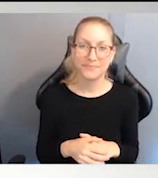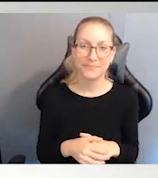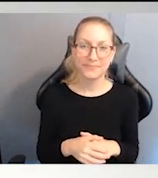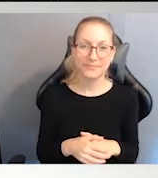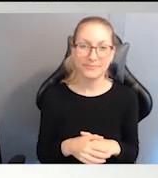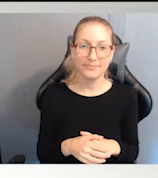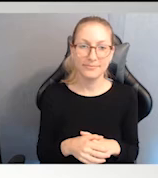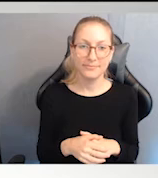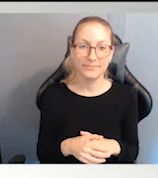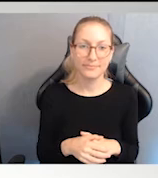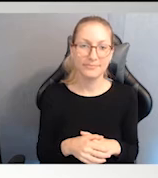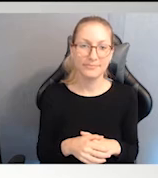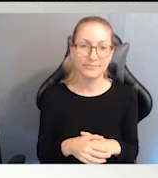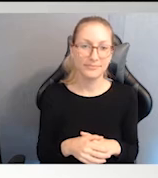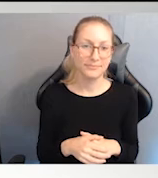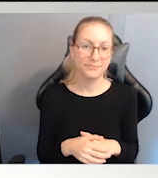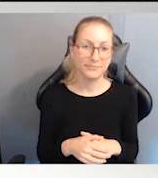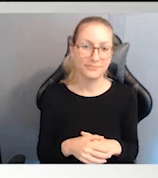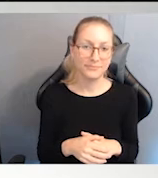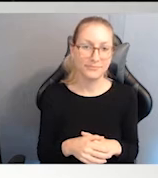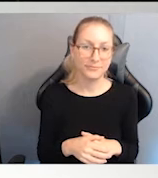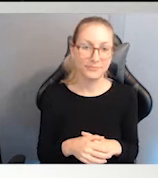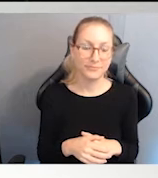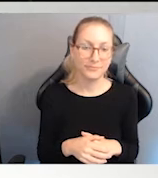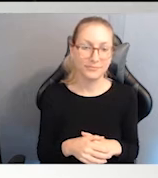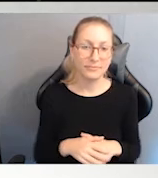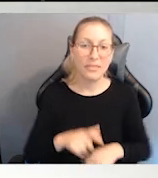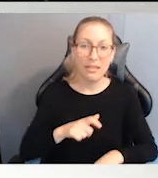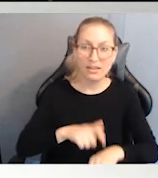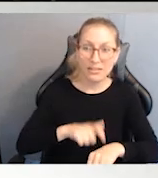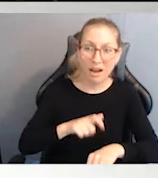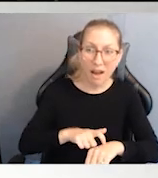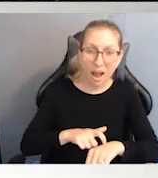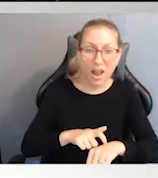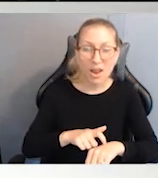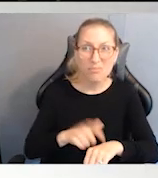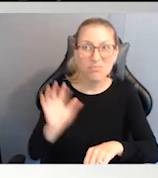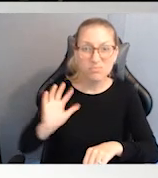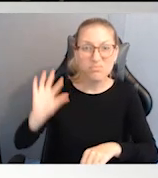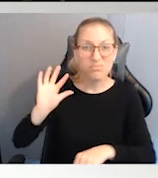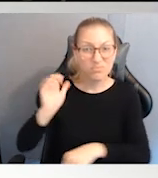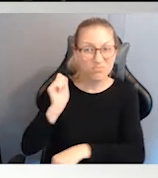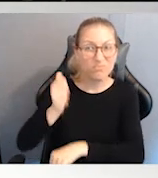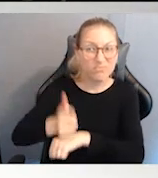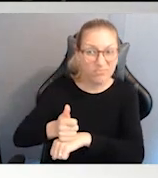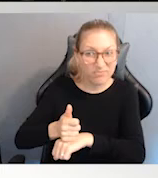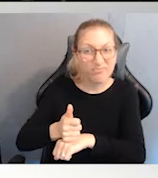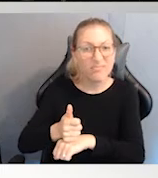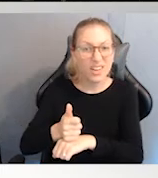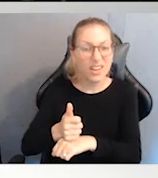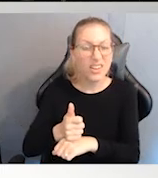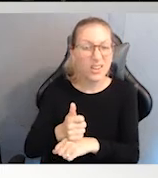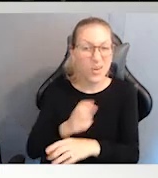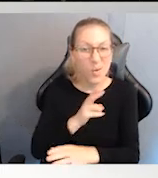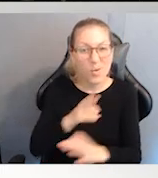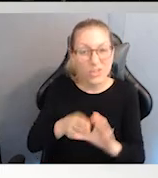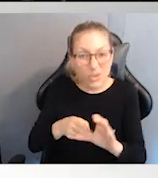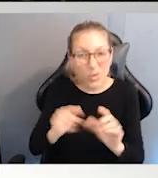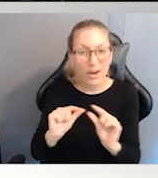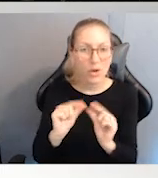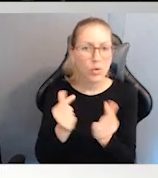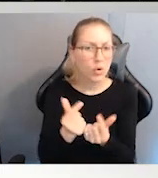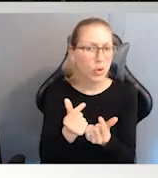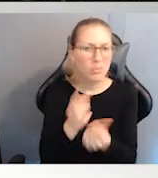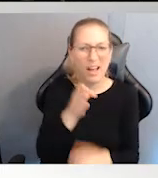The time I was joining up this group, I never been out of the house,